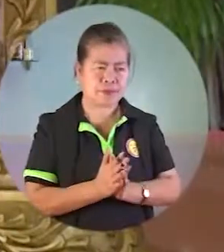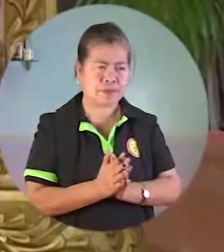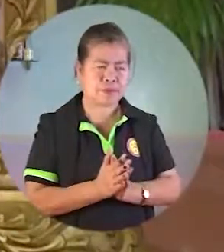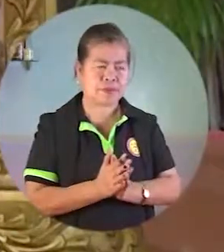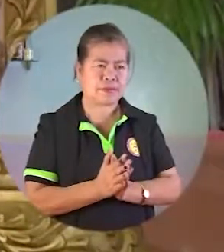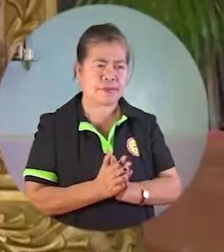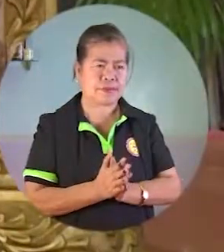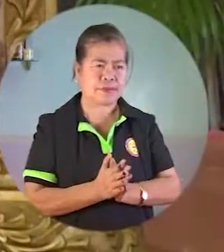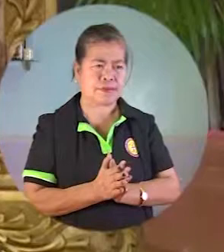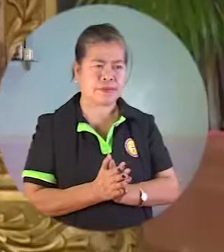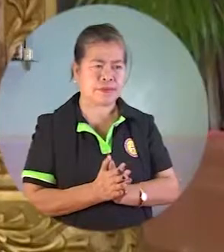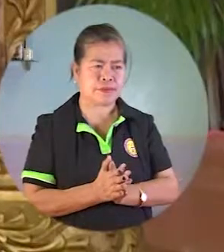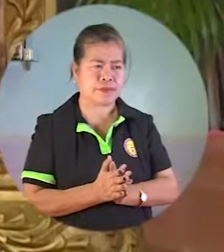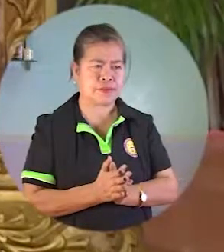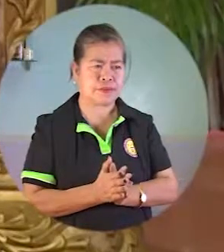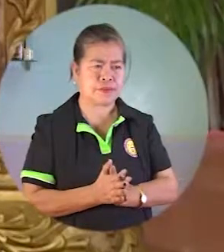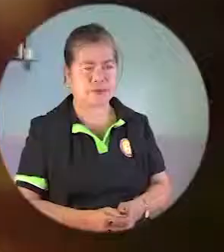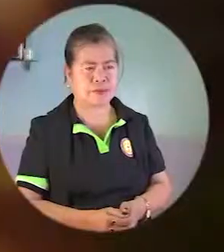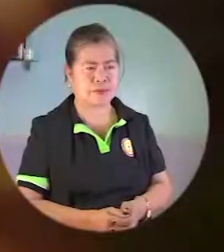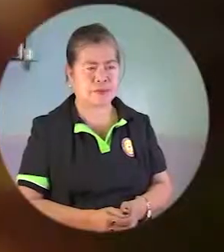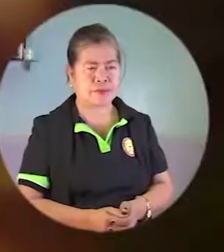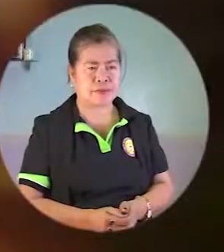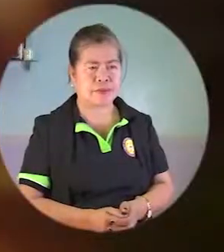Spirit. Amen.